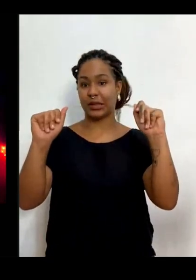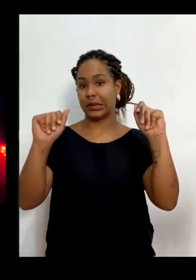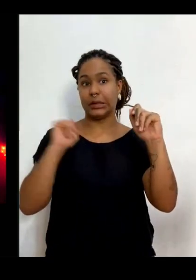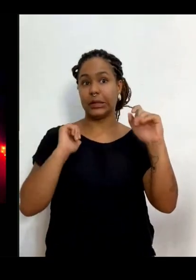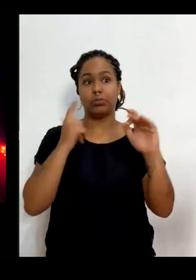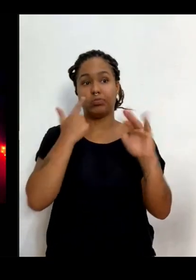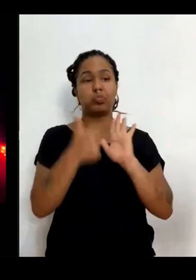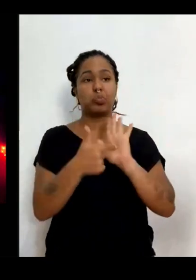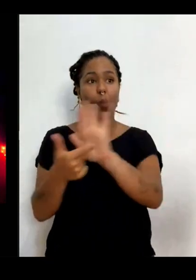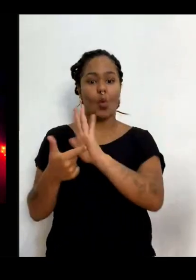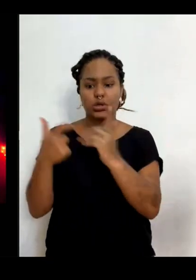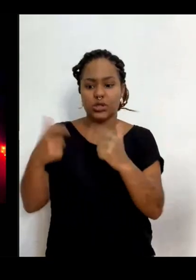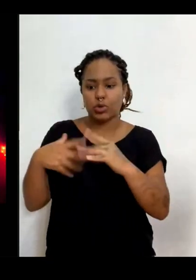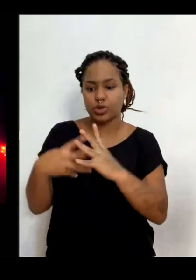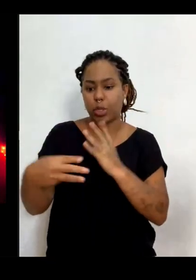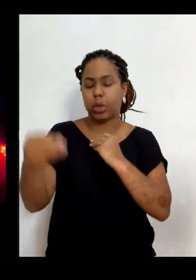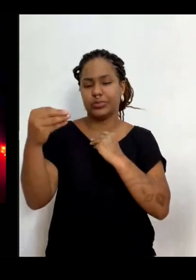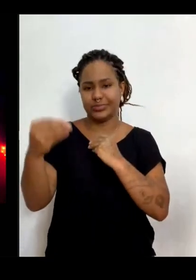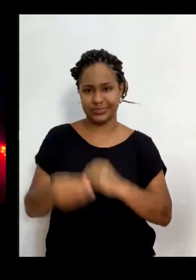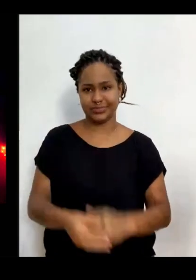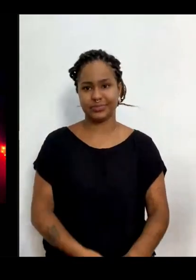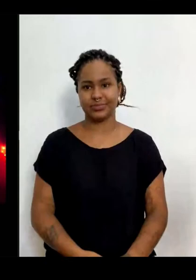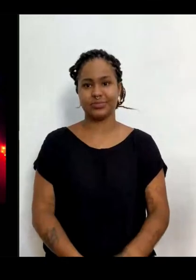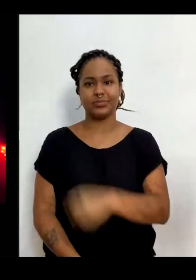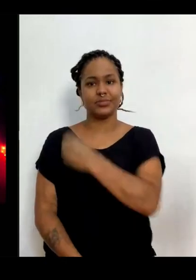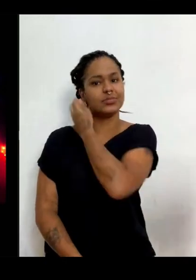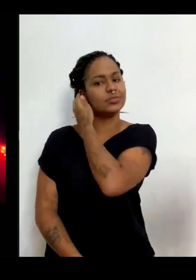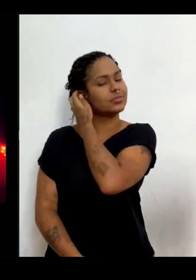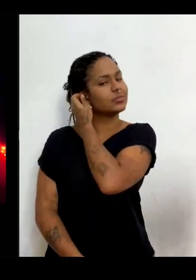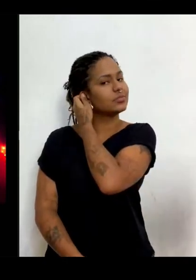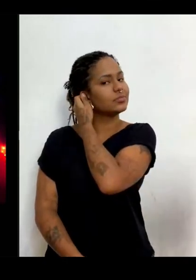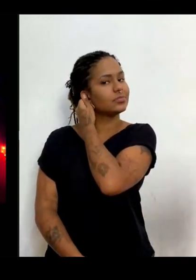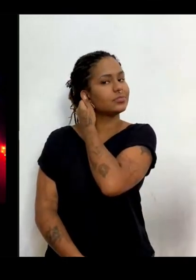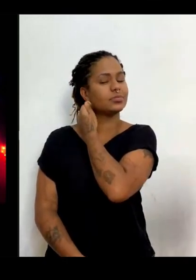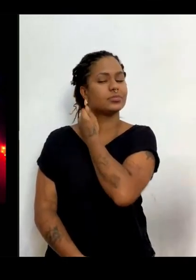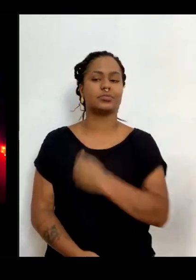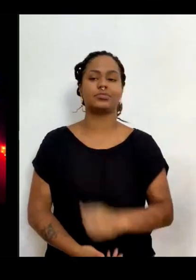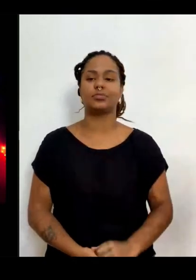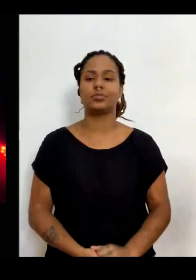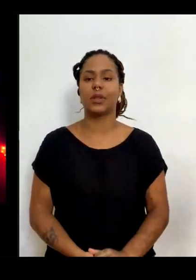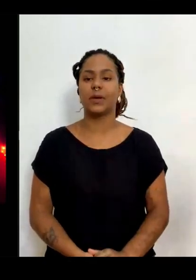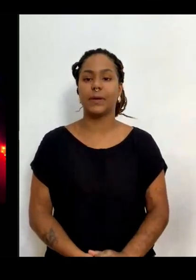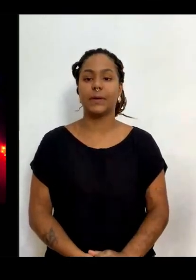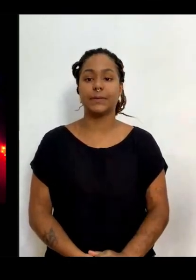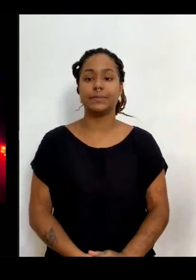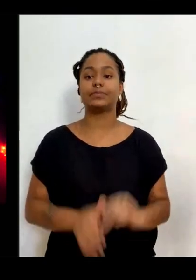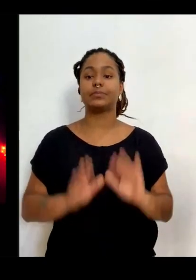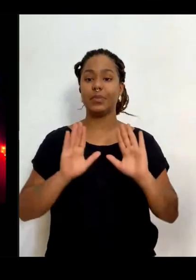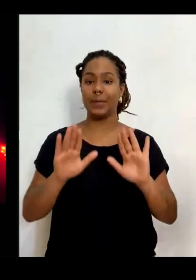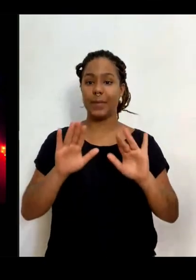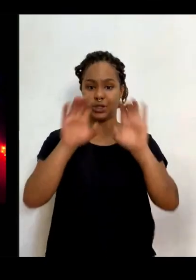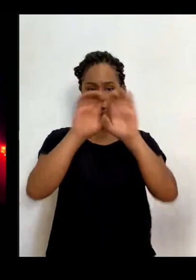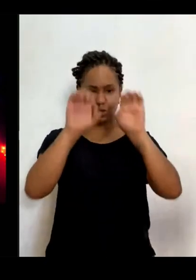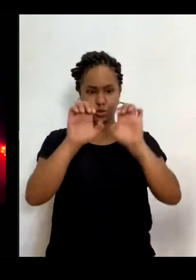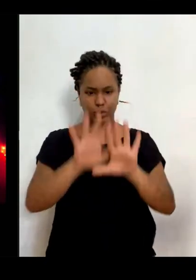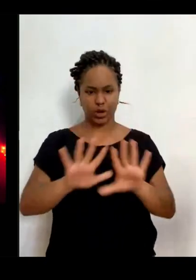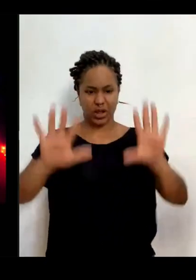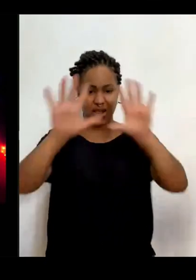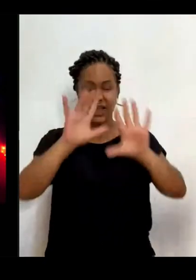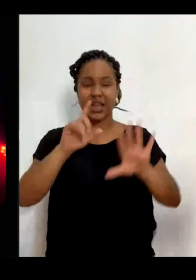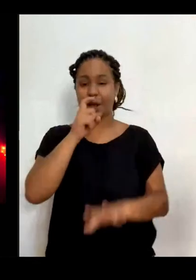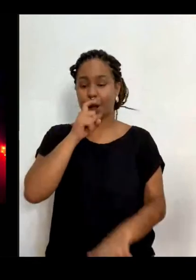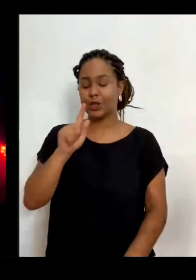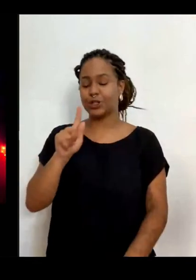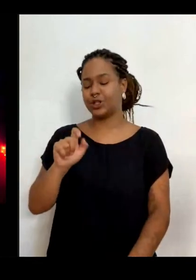my dry ice sculptures were not understood for 40 years in 2012 I was part